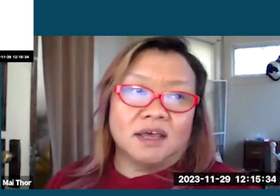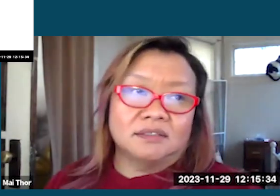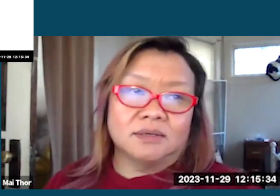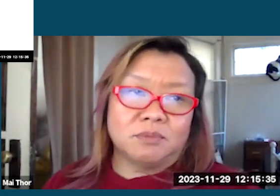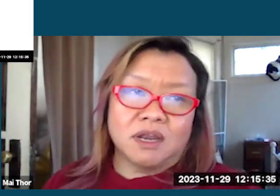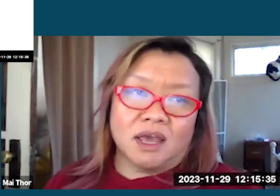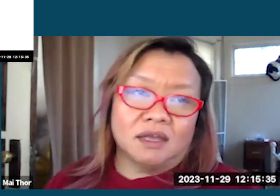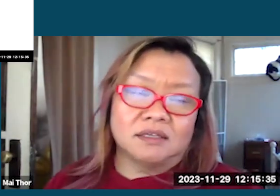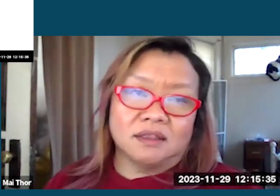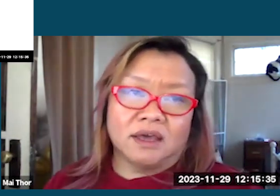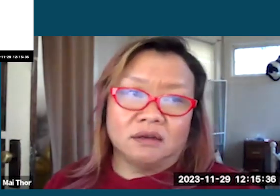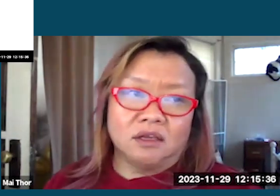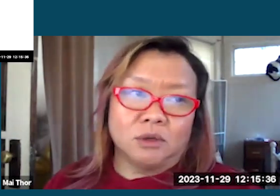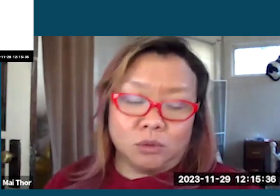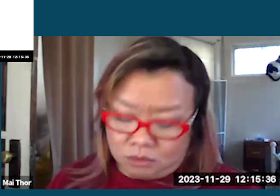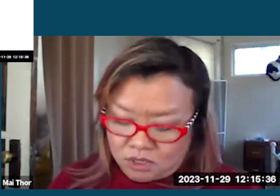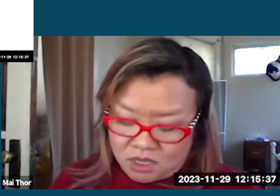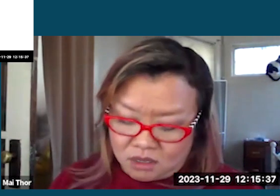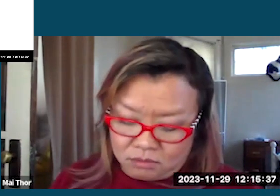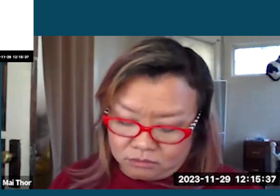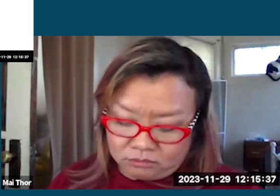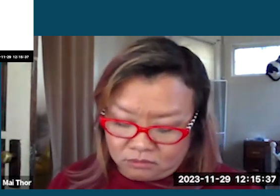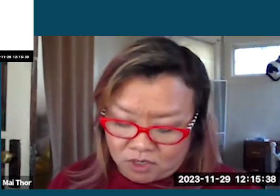Intersectionality has always been at that,